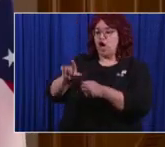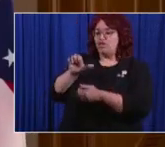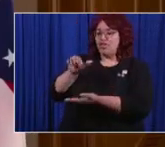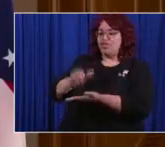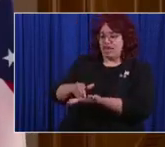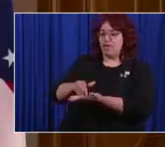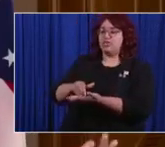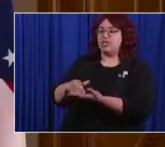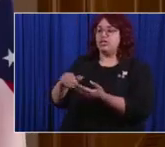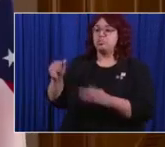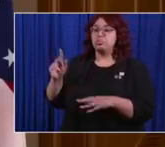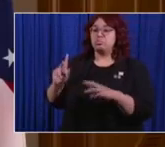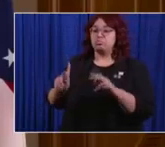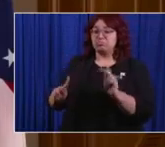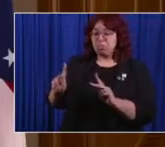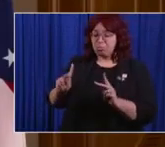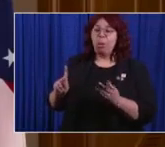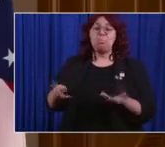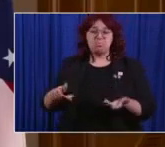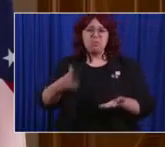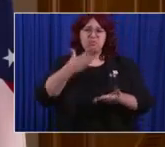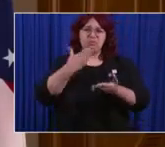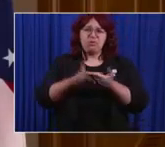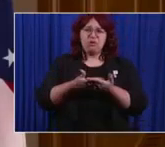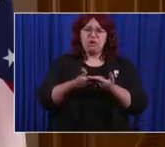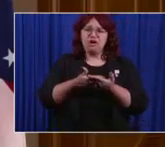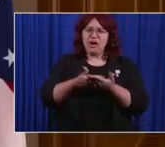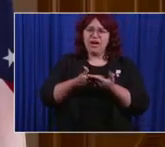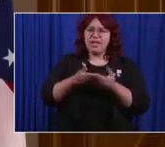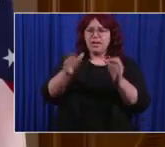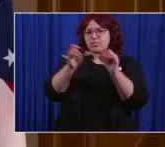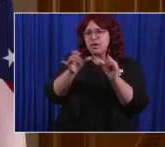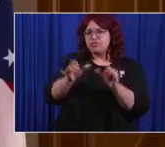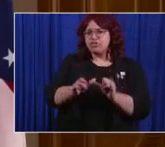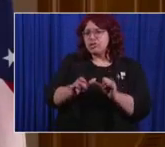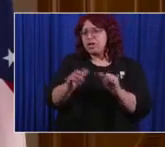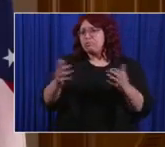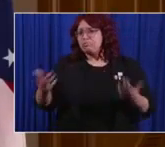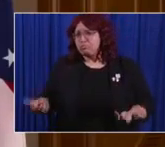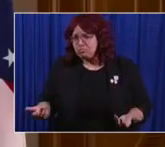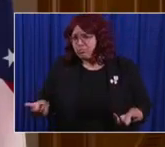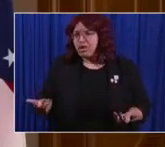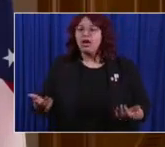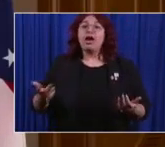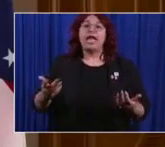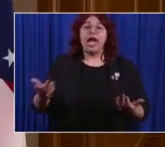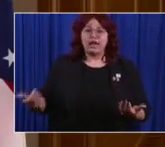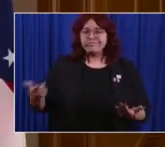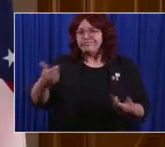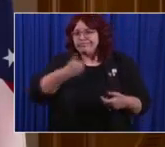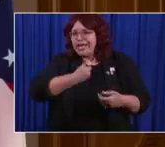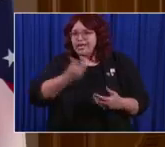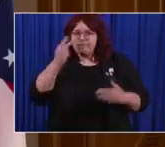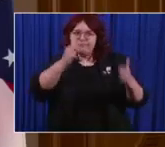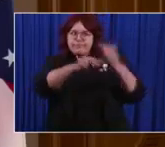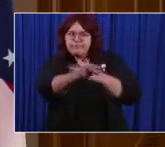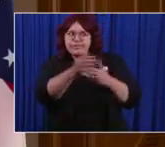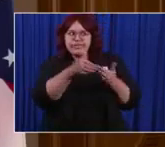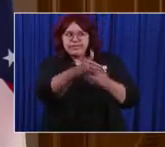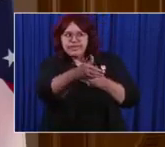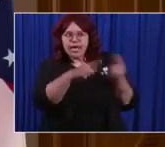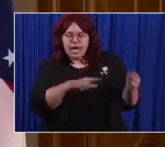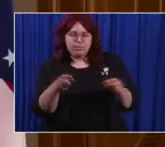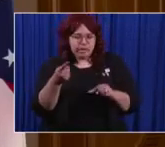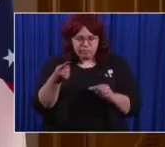the time that the orders come off on June 2nd. Now, I don't know if that's going to happen or not, but we're on track. We're on track to do